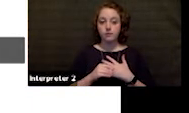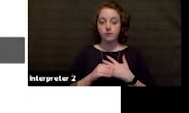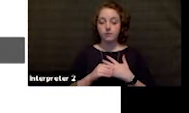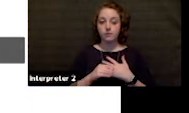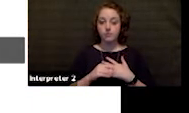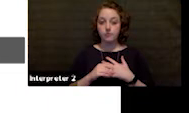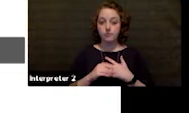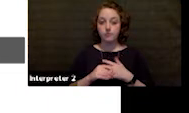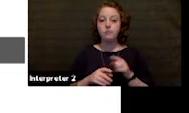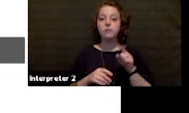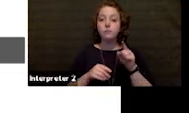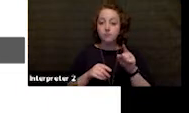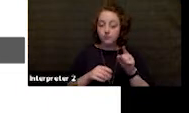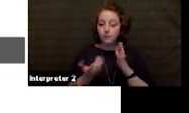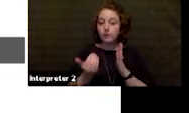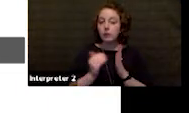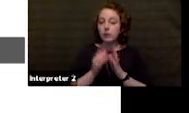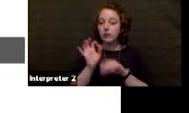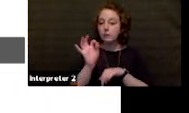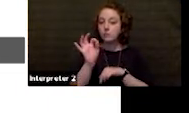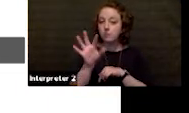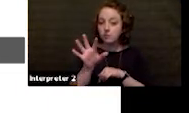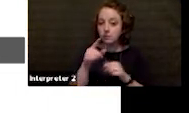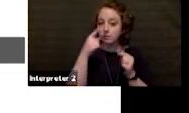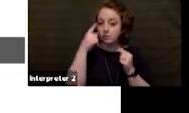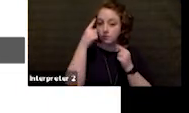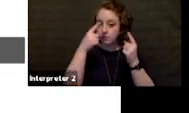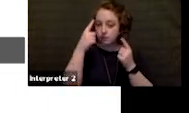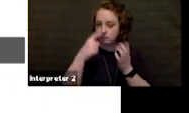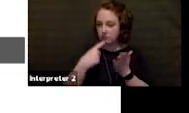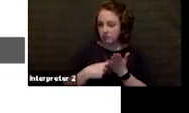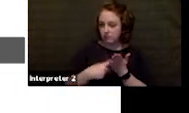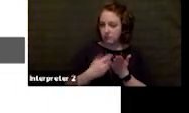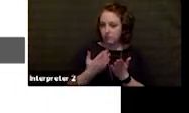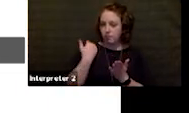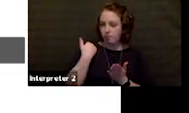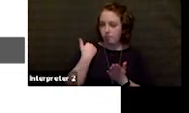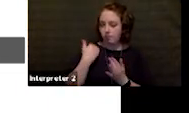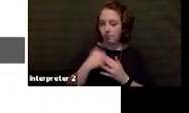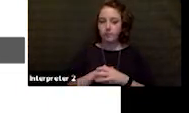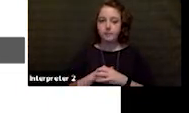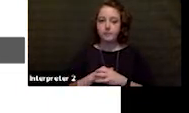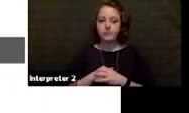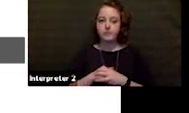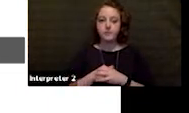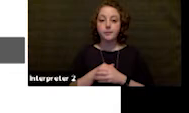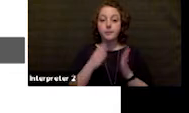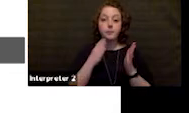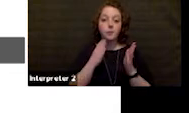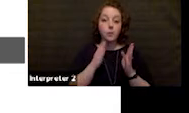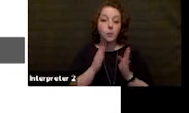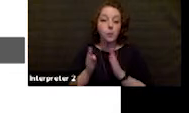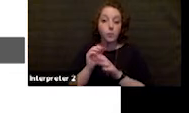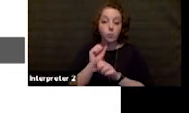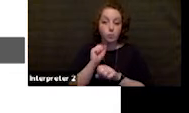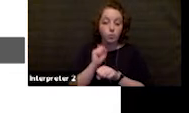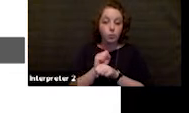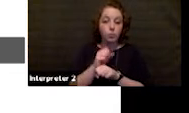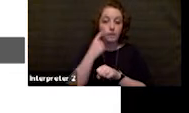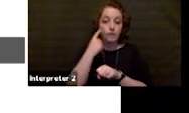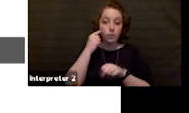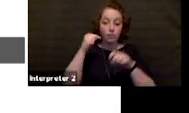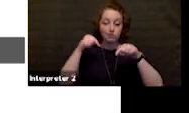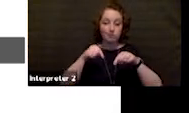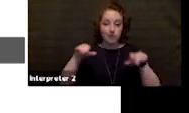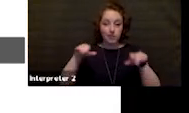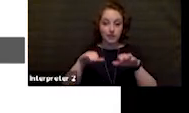putting back on your radar, we talked a little bit about this in the past. Part of the prep work that the district did in preparation for this activity